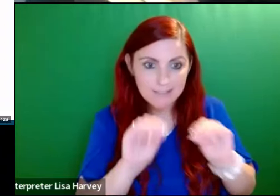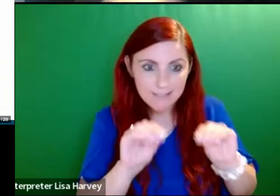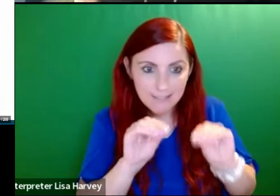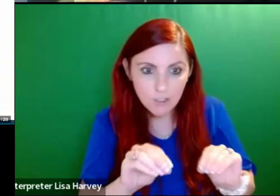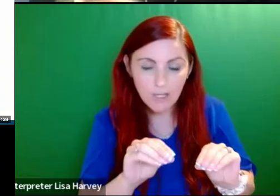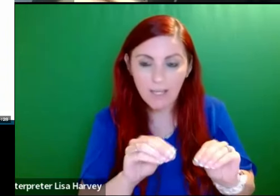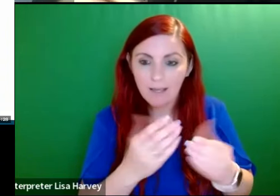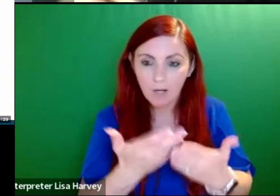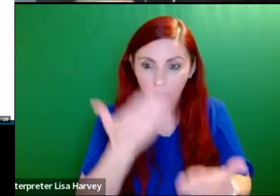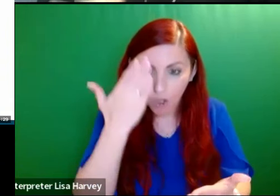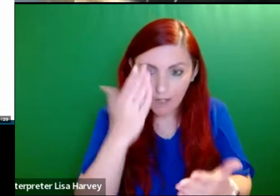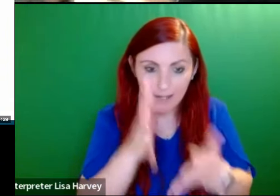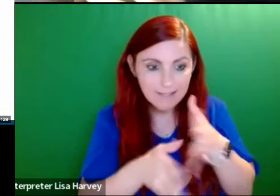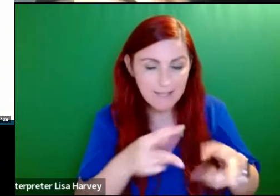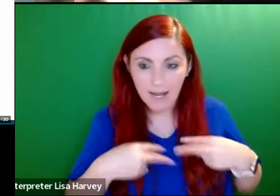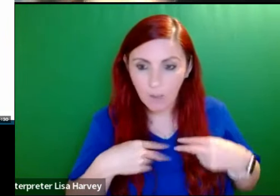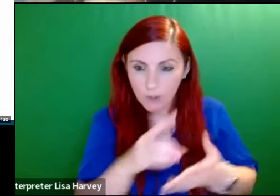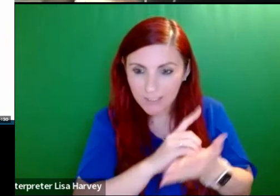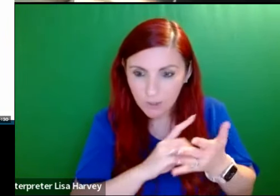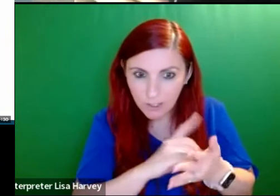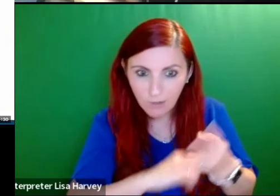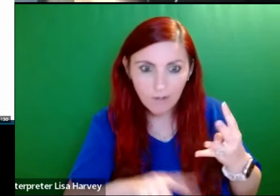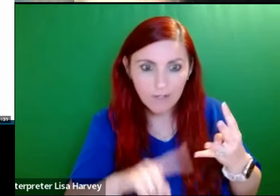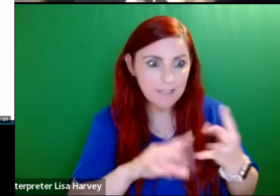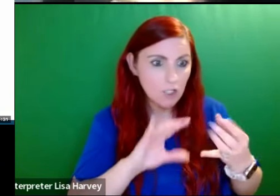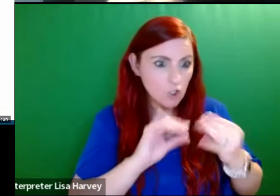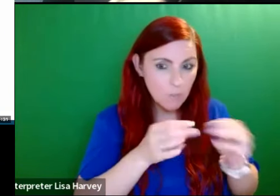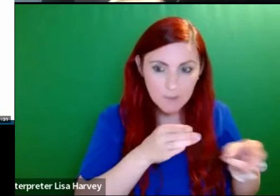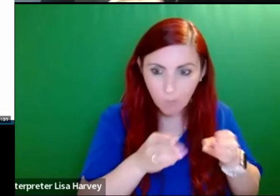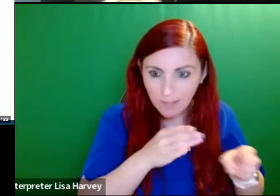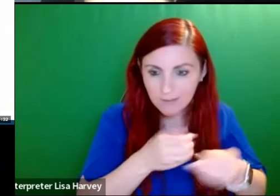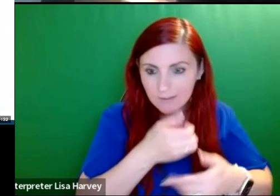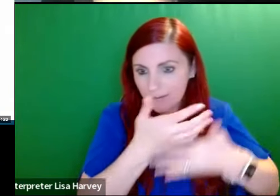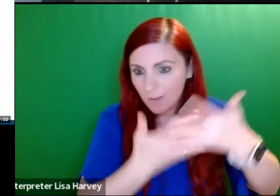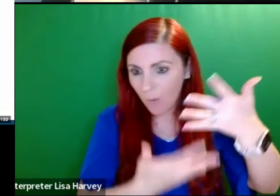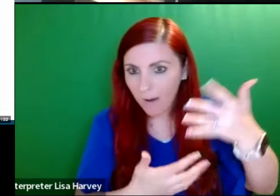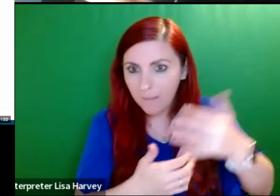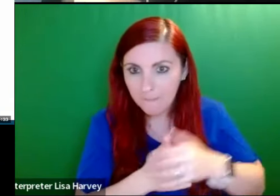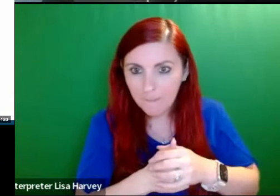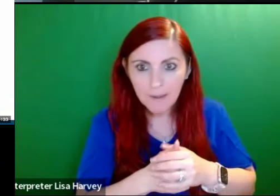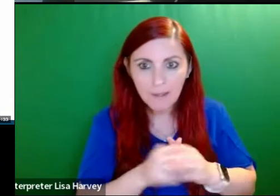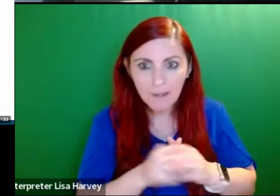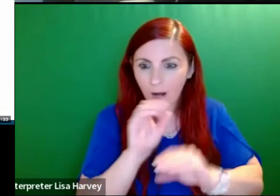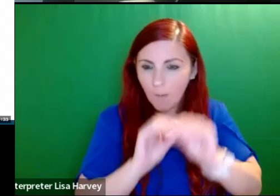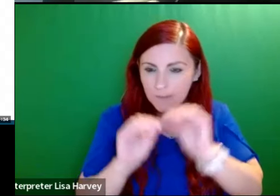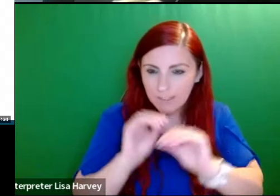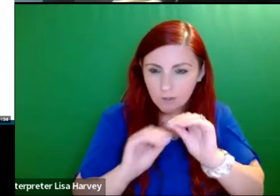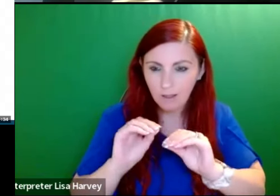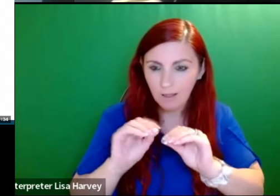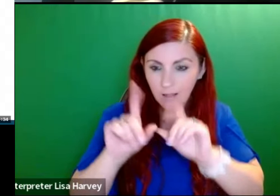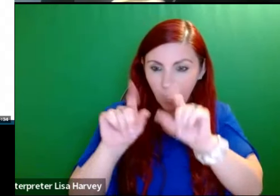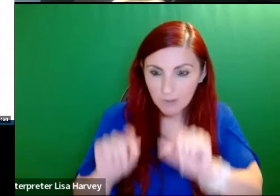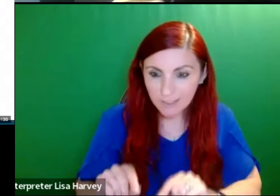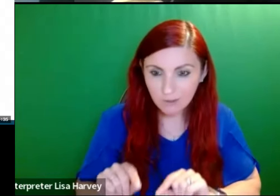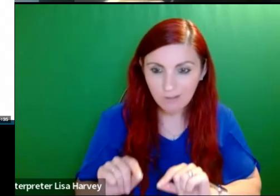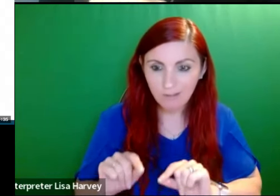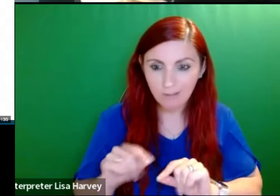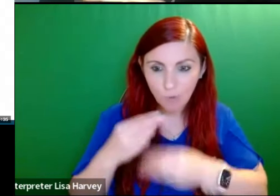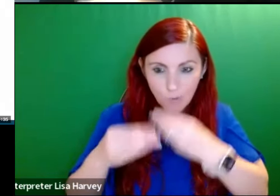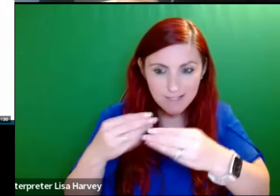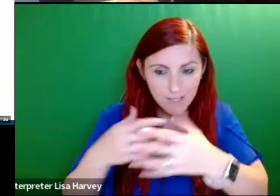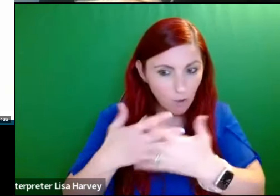language dictionaries, interpreting practices, you know, computational processing, and so on.